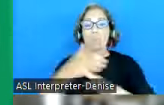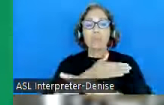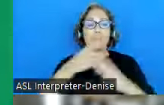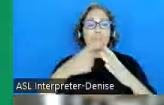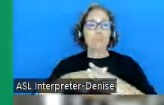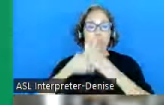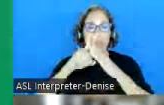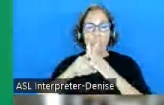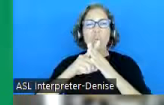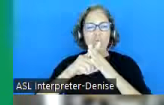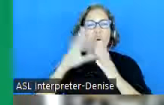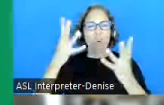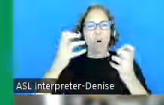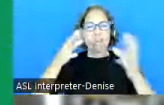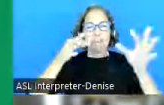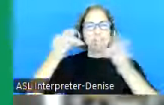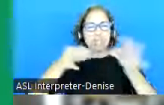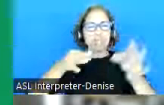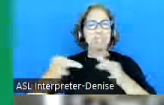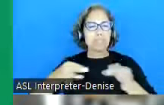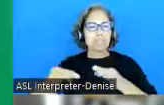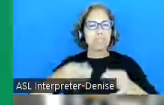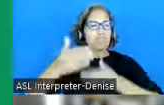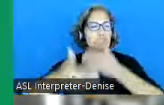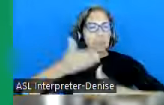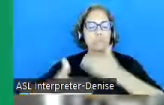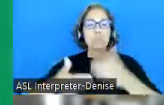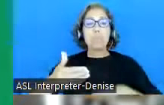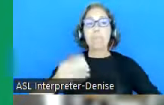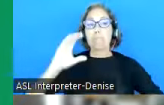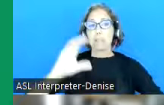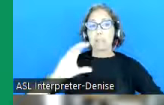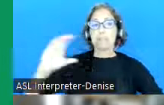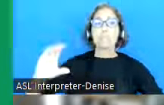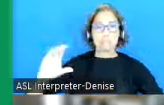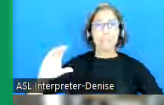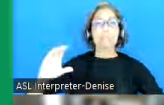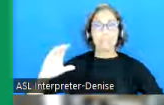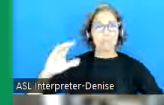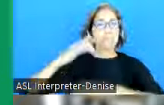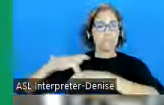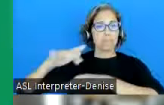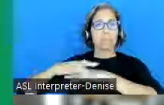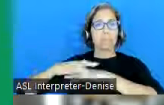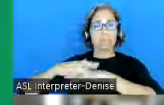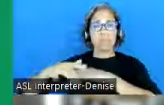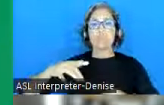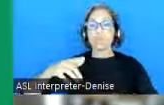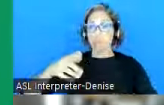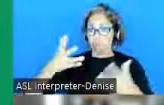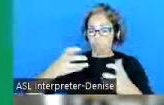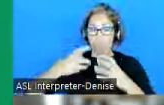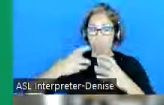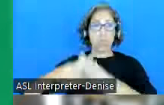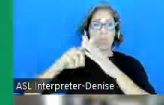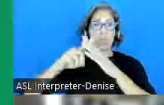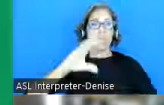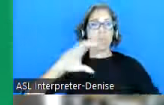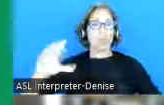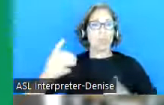general housekeeping items to go over. Closed captioning is provided. To enable closed captioning,